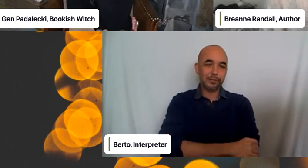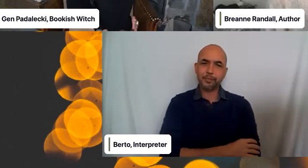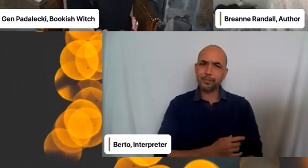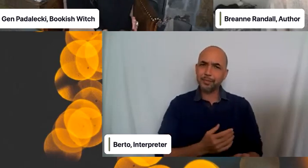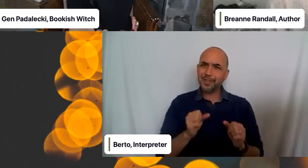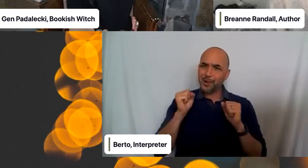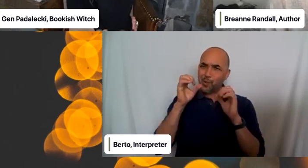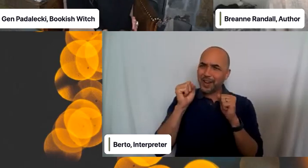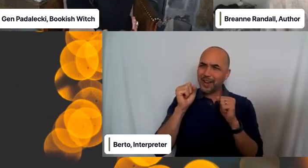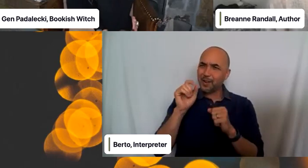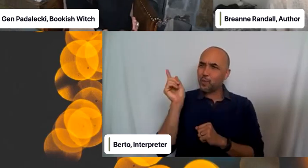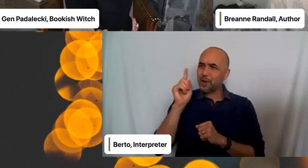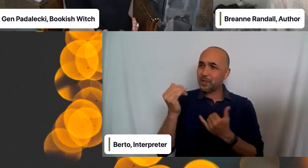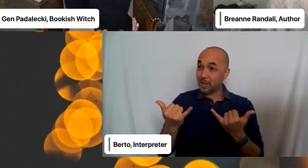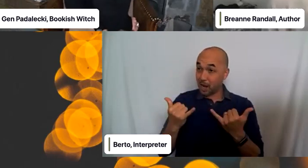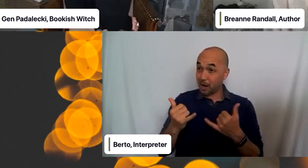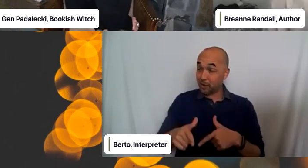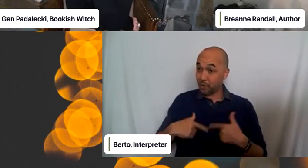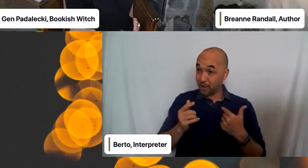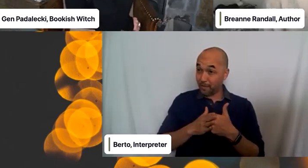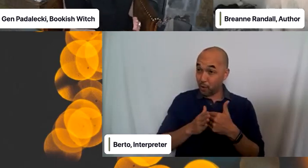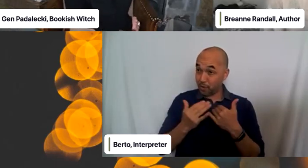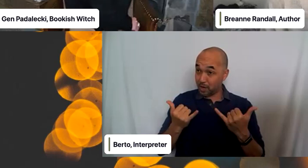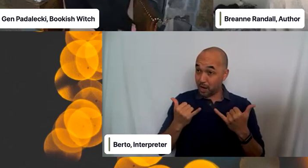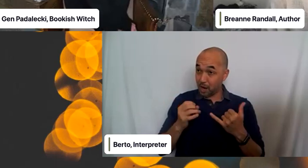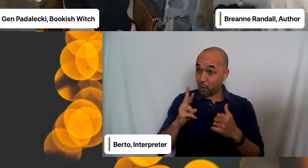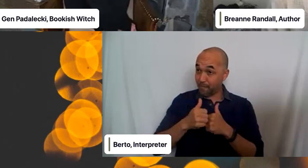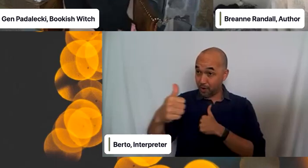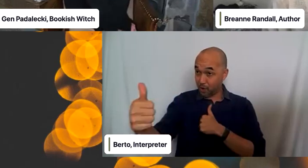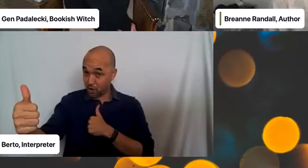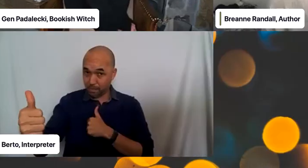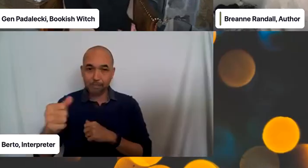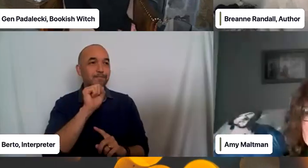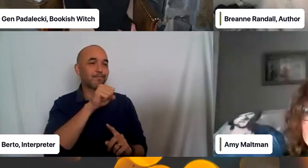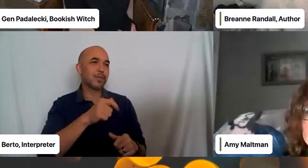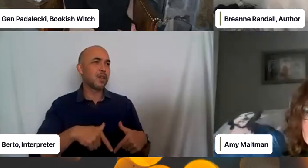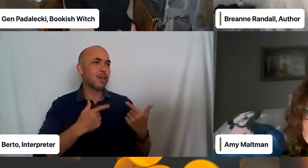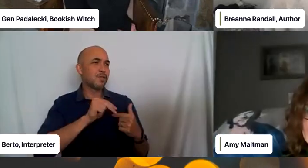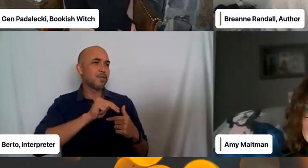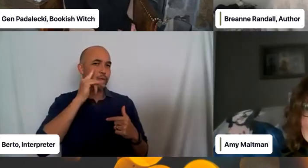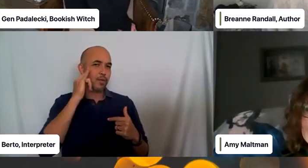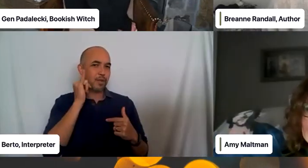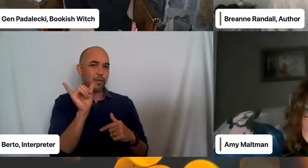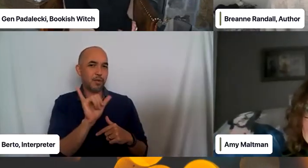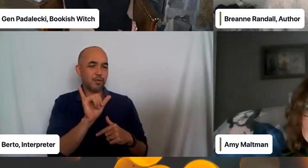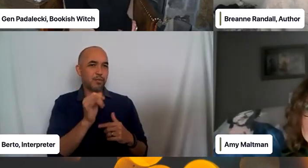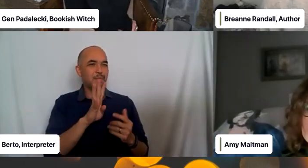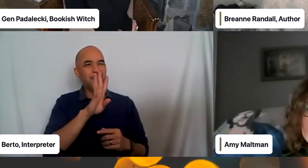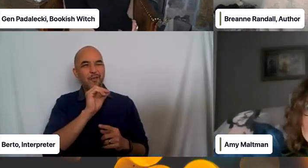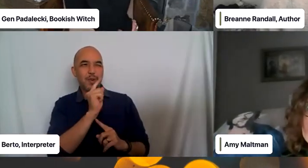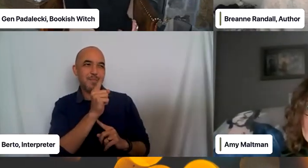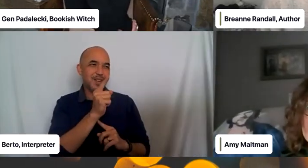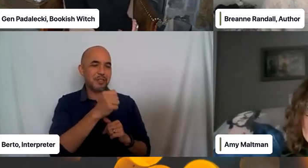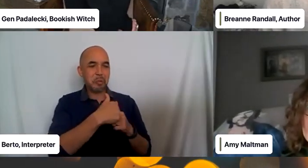do you guys live close now, or is he far away? Yeah, he lives in Northern California, also probably like 40 minutes from us, so not